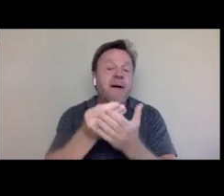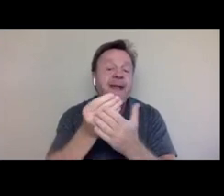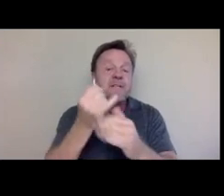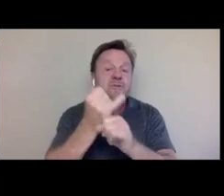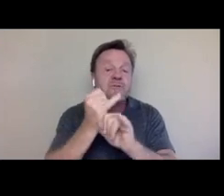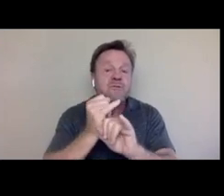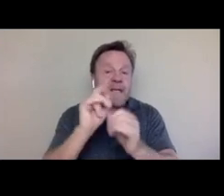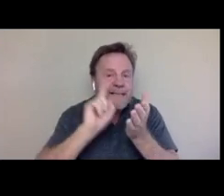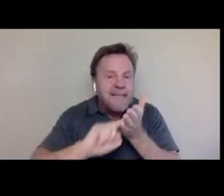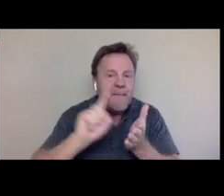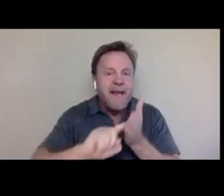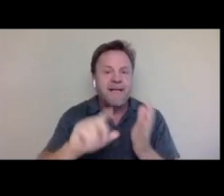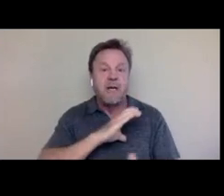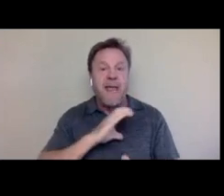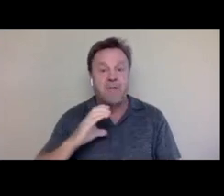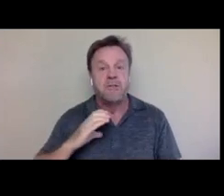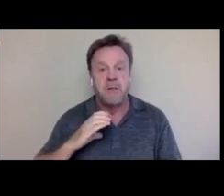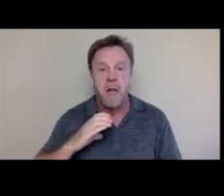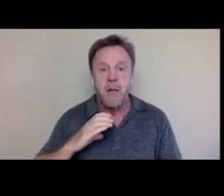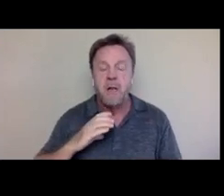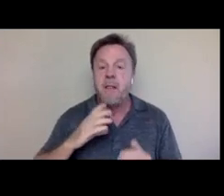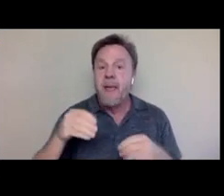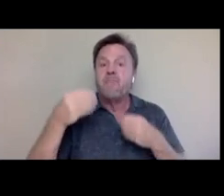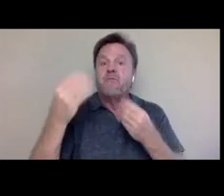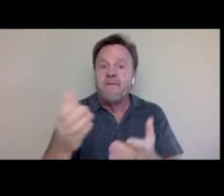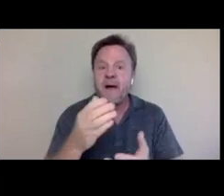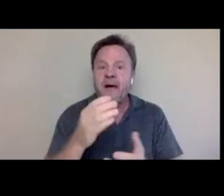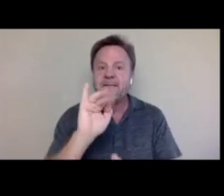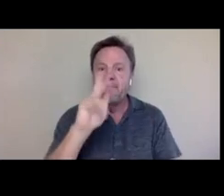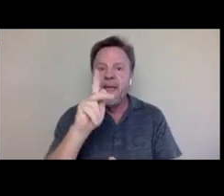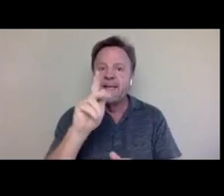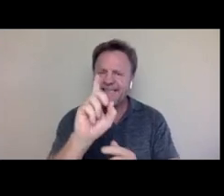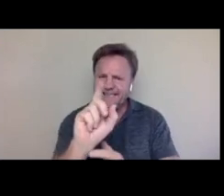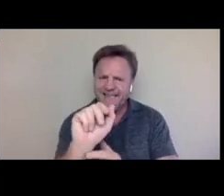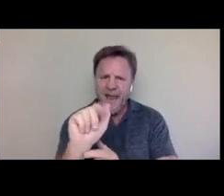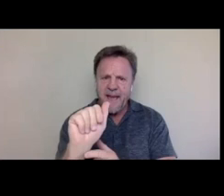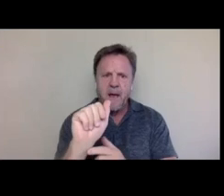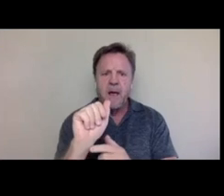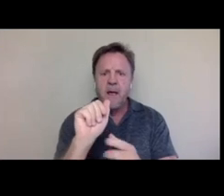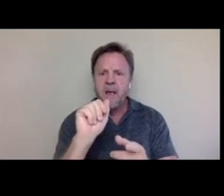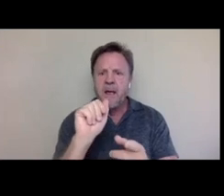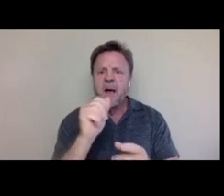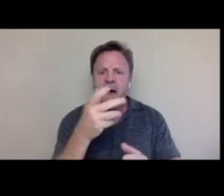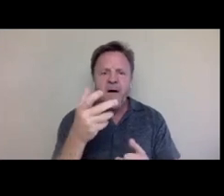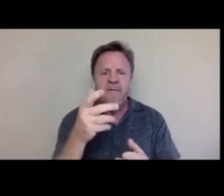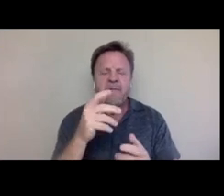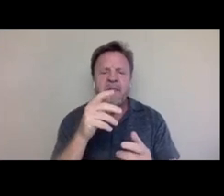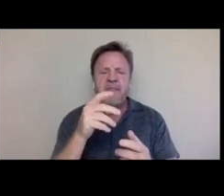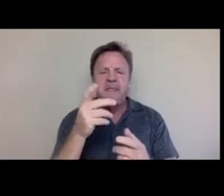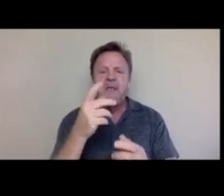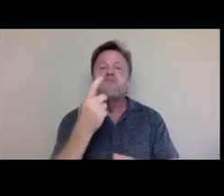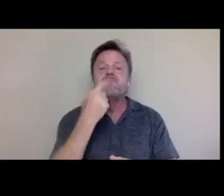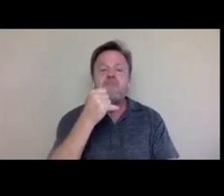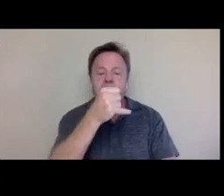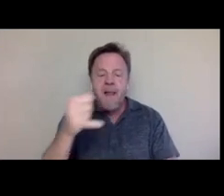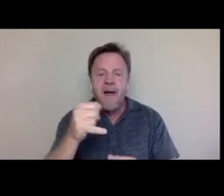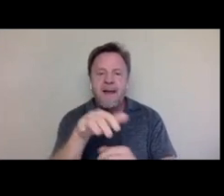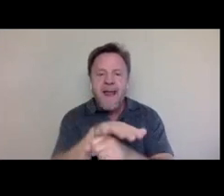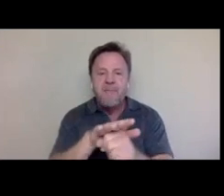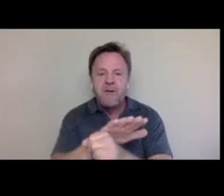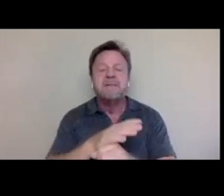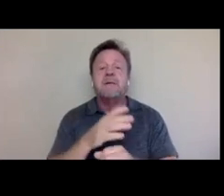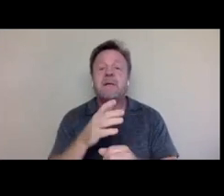Examinations Council, which provides banks data on the LMI neighborhoods in their footprint, includes